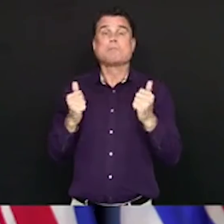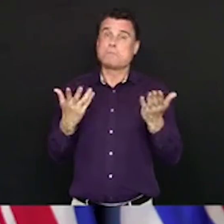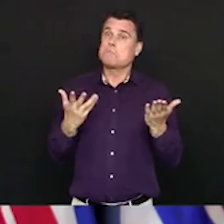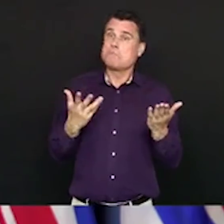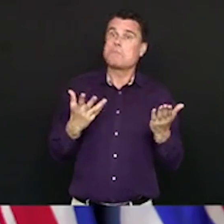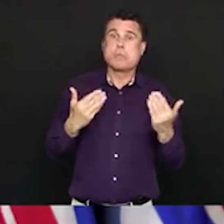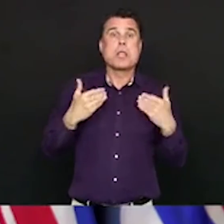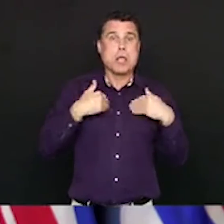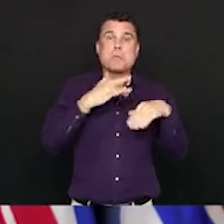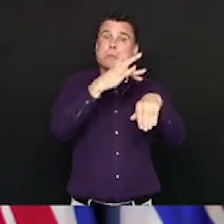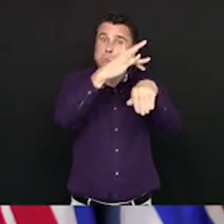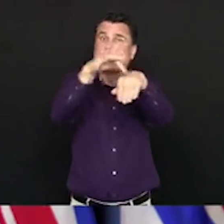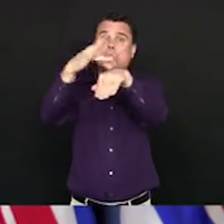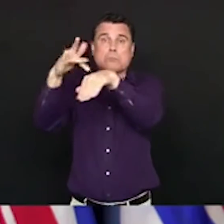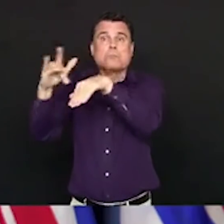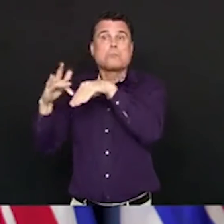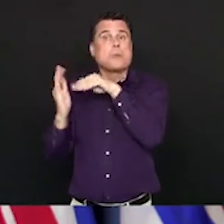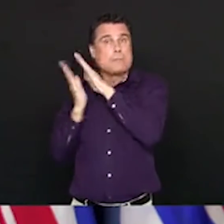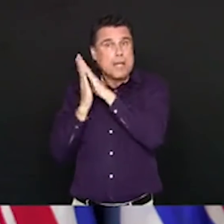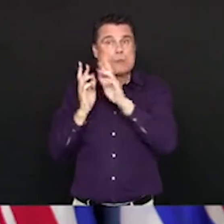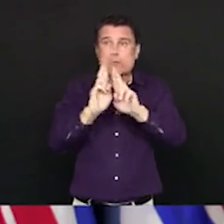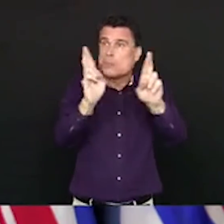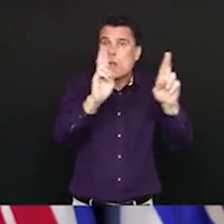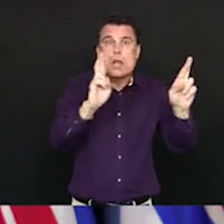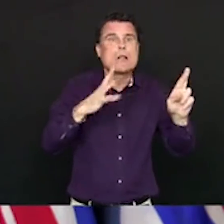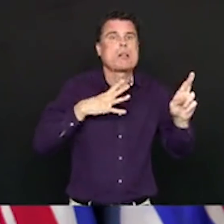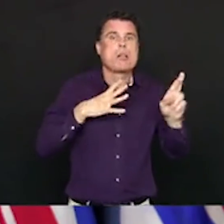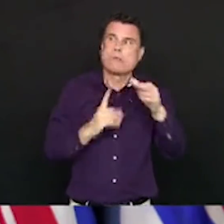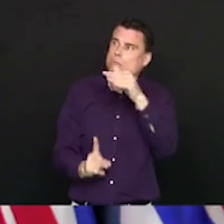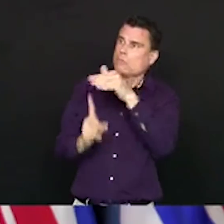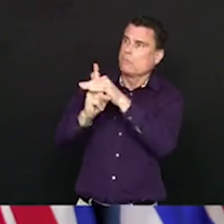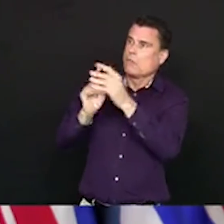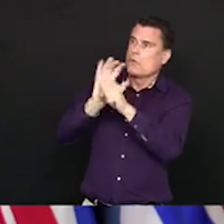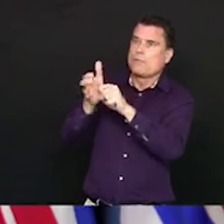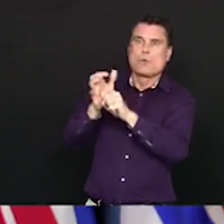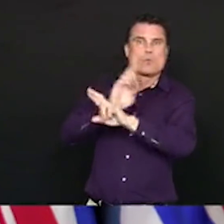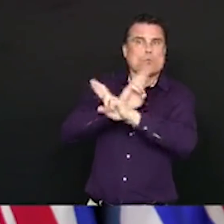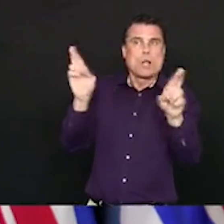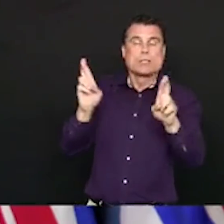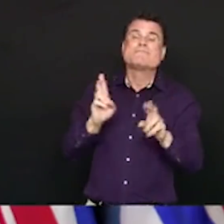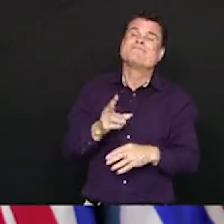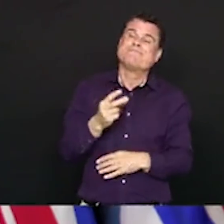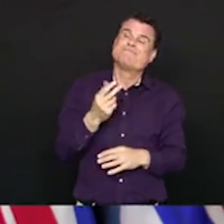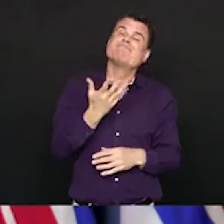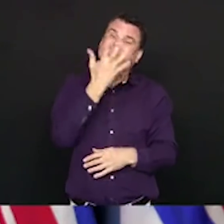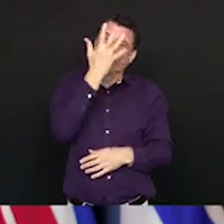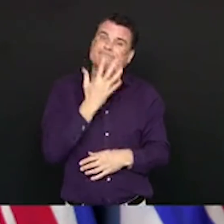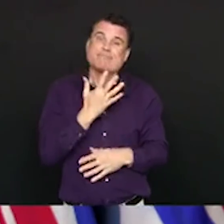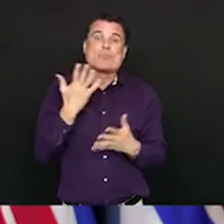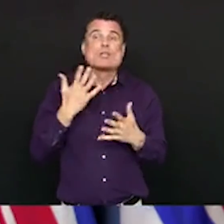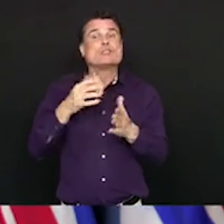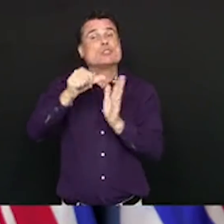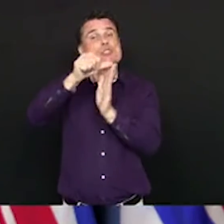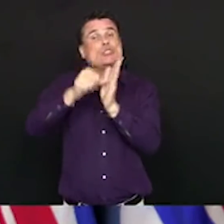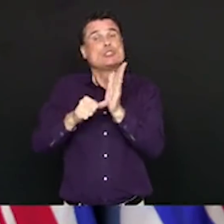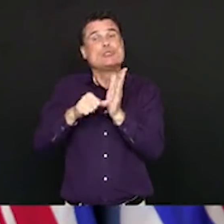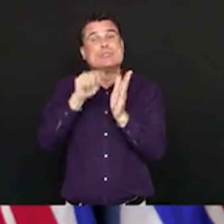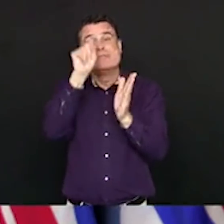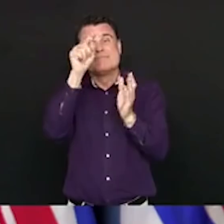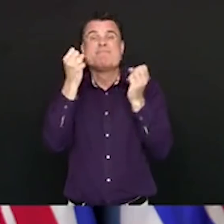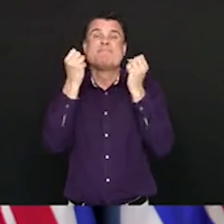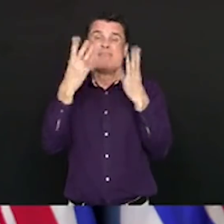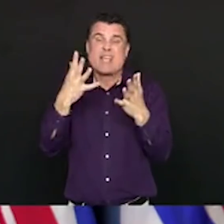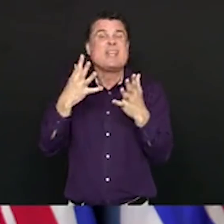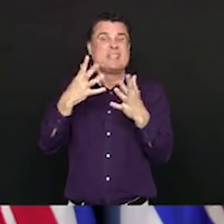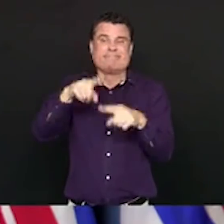surgeries that we very, very regrettably, Minister Dix and I and the entire government were frustrated that was a step we had to take,